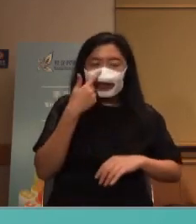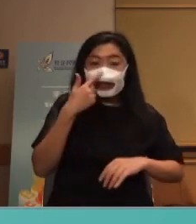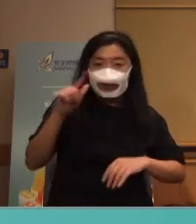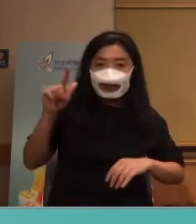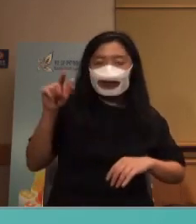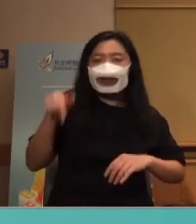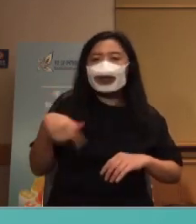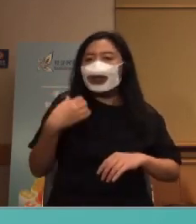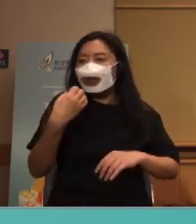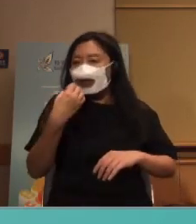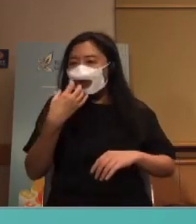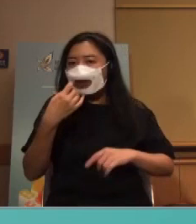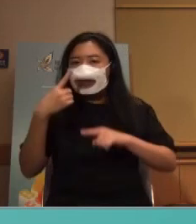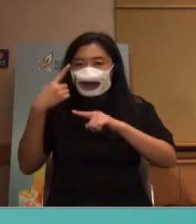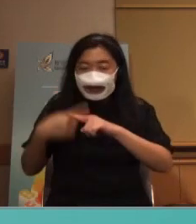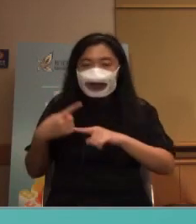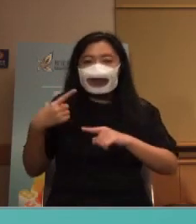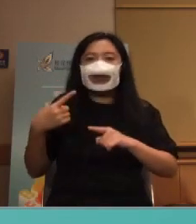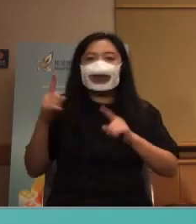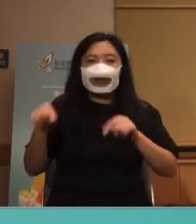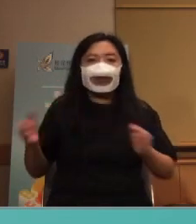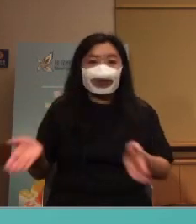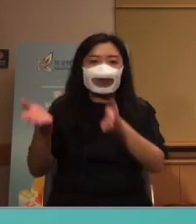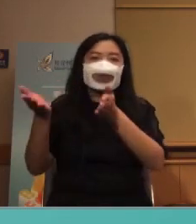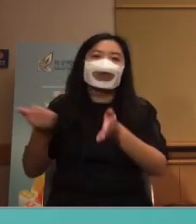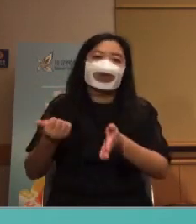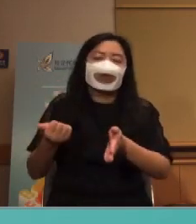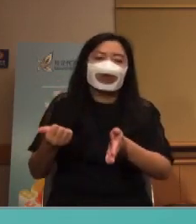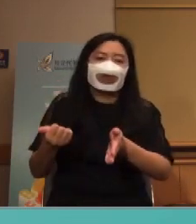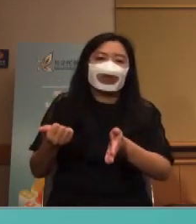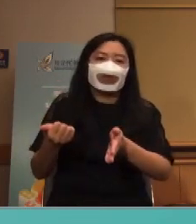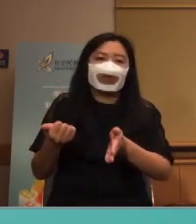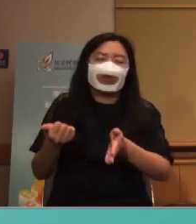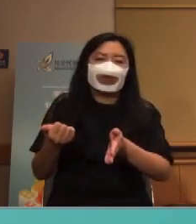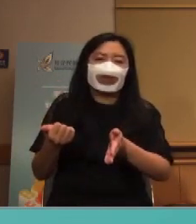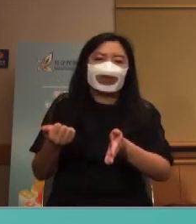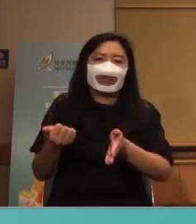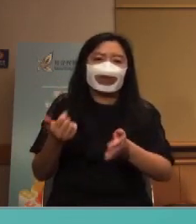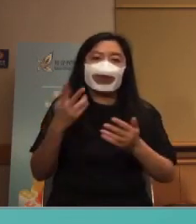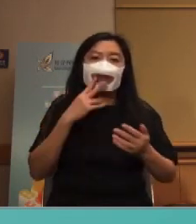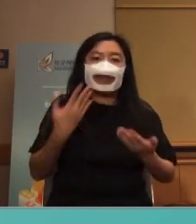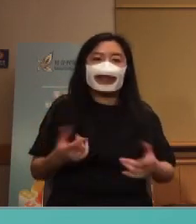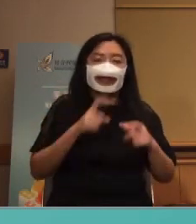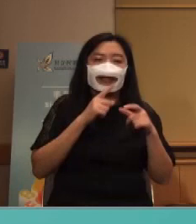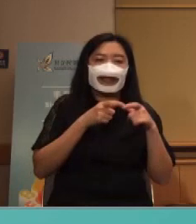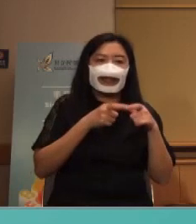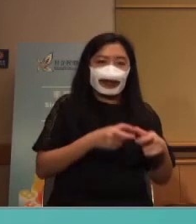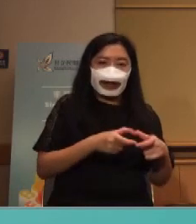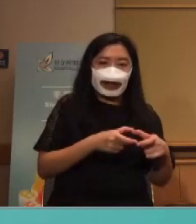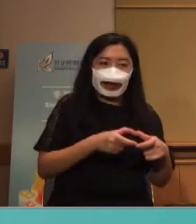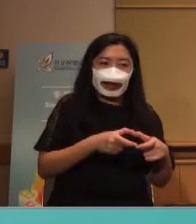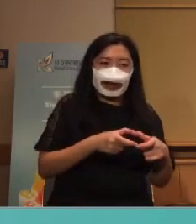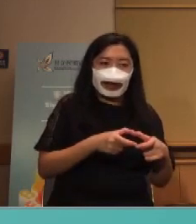where as Gillian mentioned, there's like existing cards that allow you to store money in a